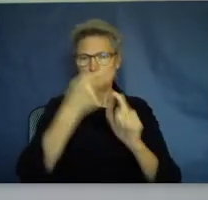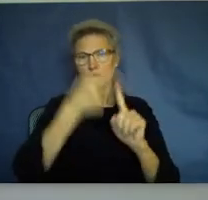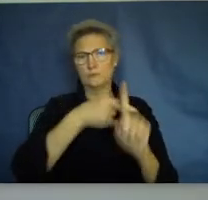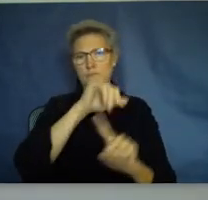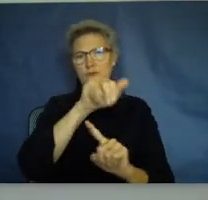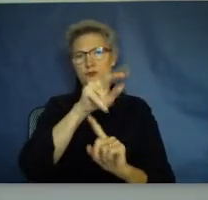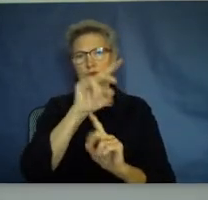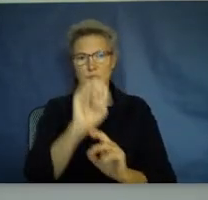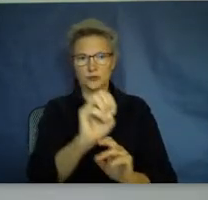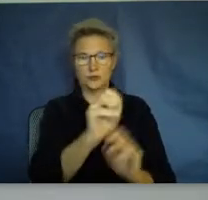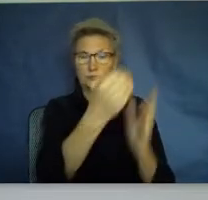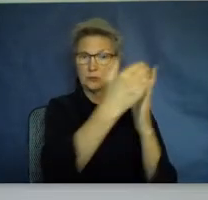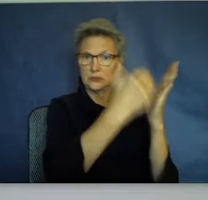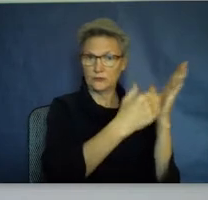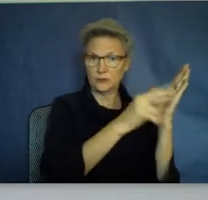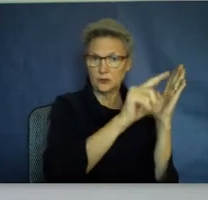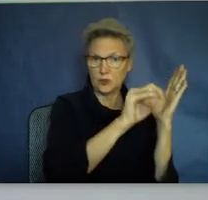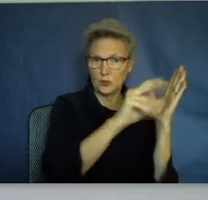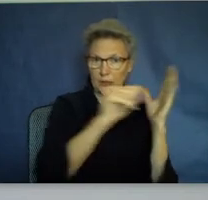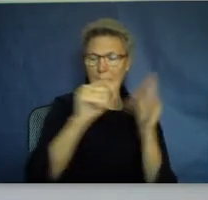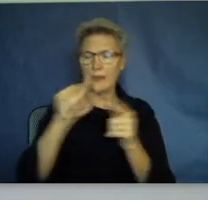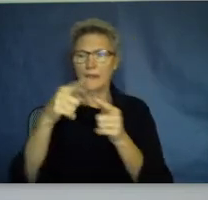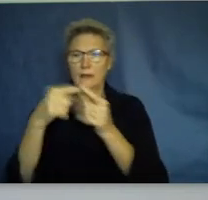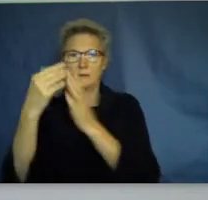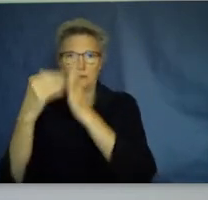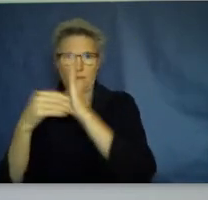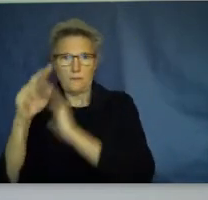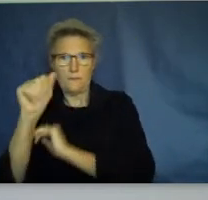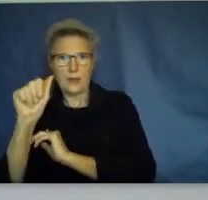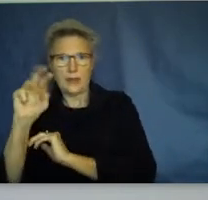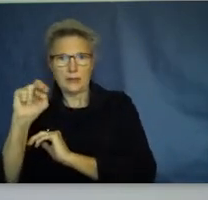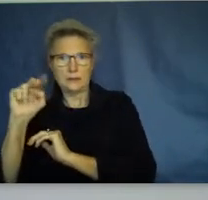and I'll also make a list for Amanda.